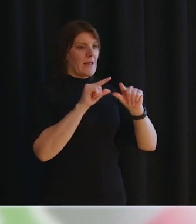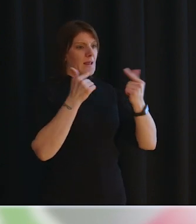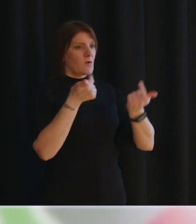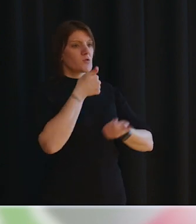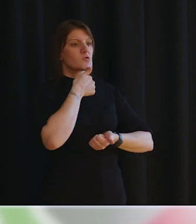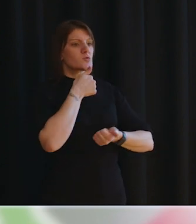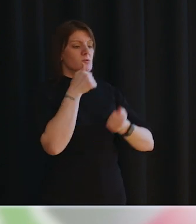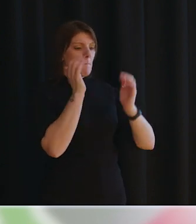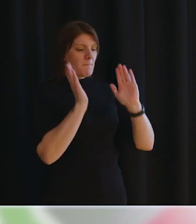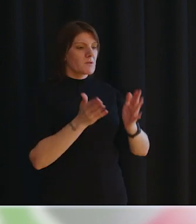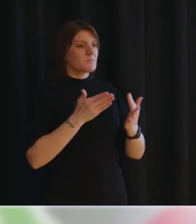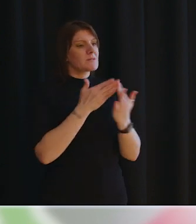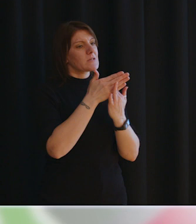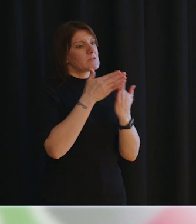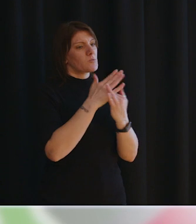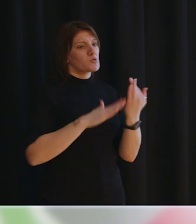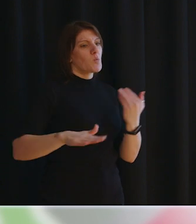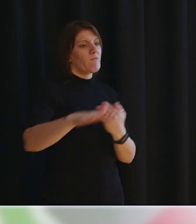everyone as well.